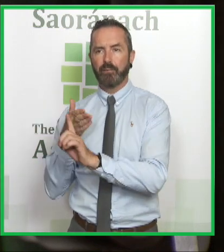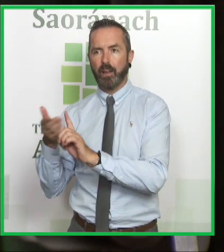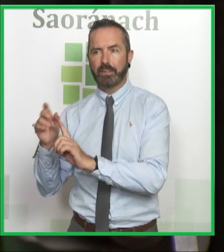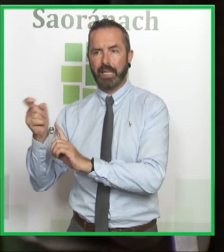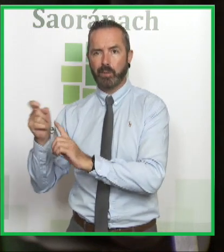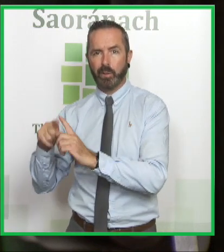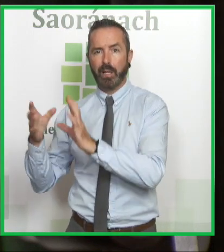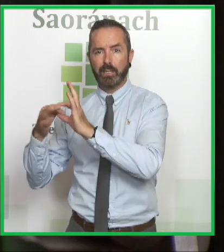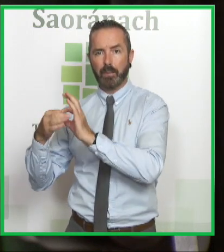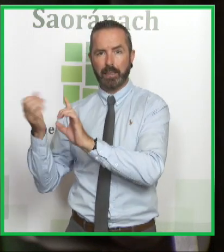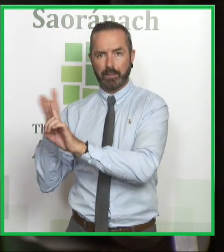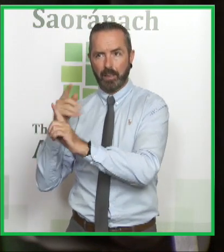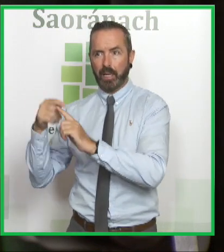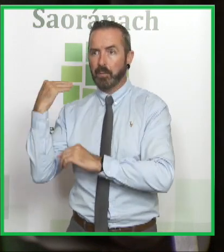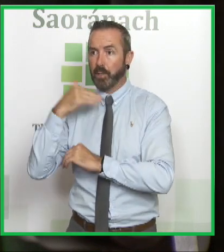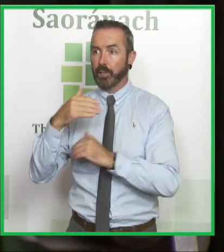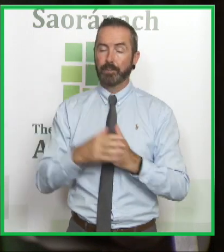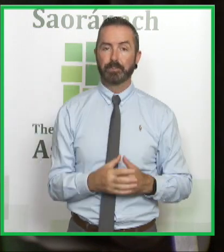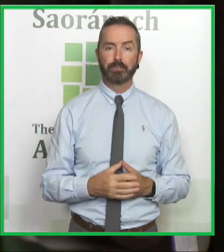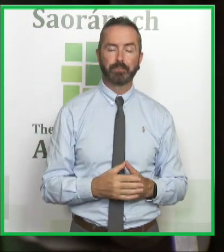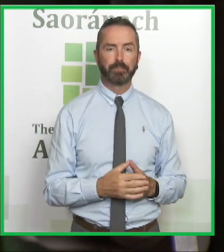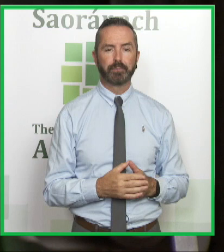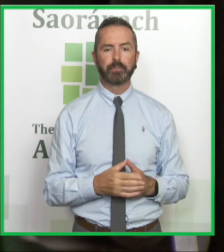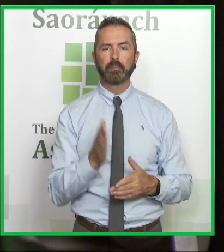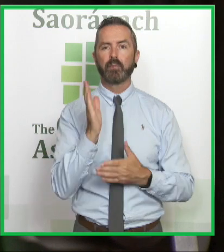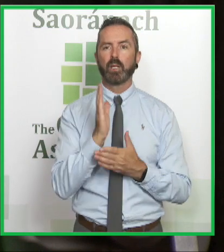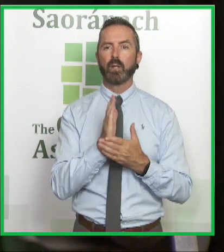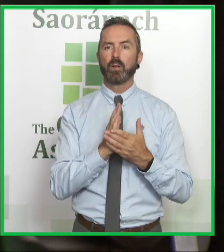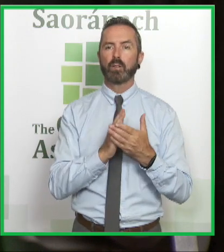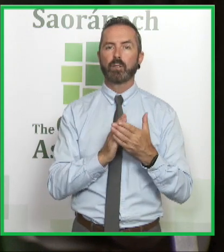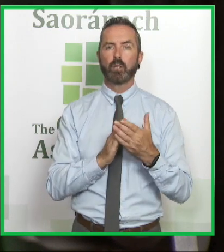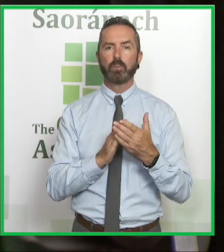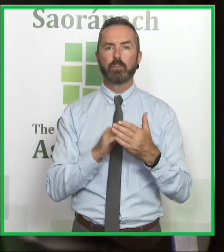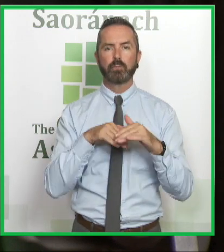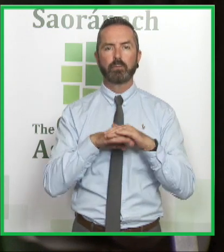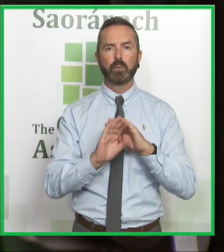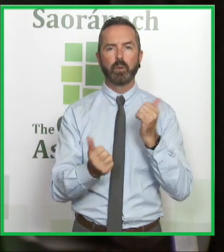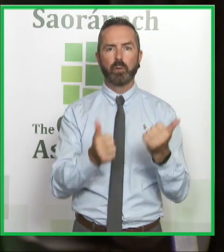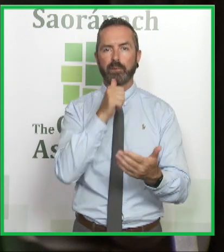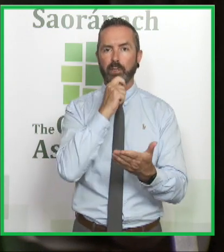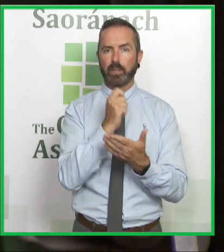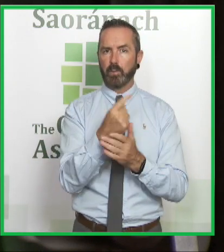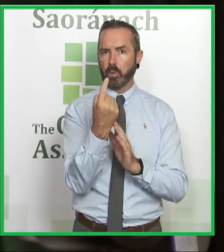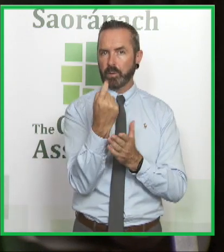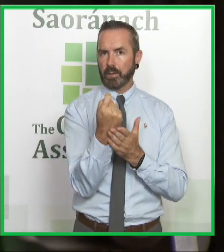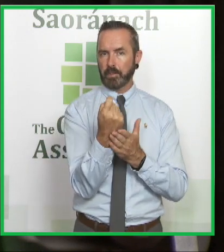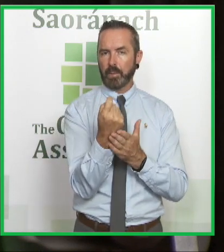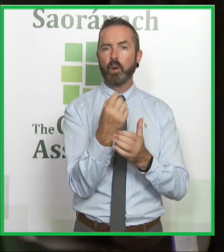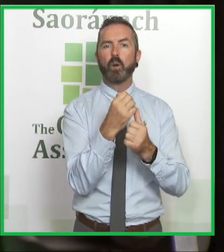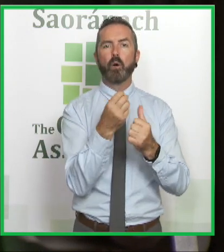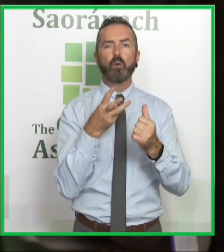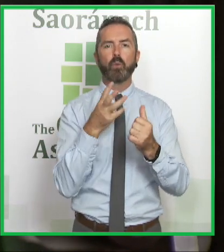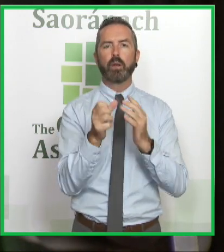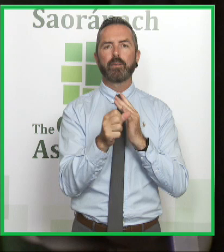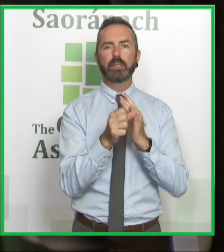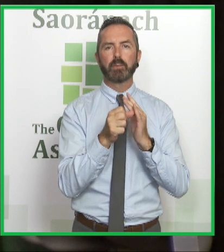domestic violence, rape and murder. For some, an appearance before court will be once off. For others, they will have